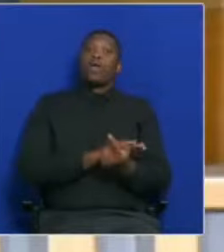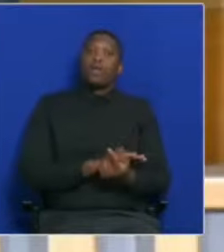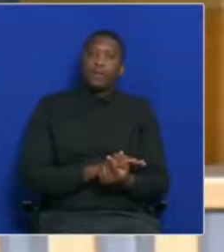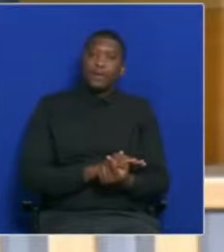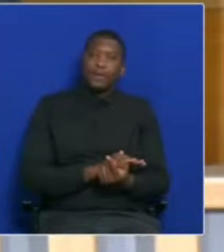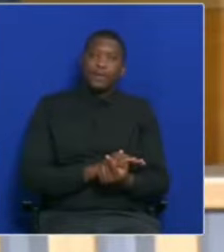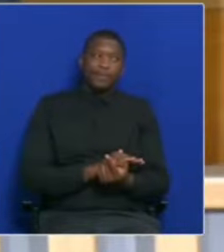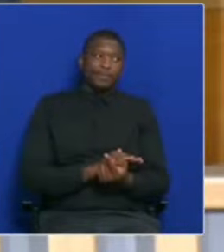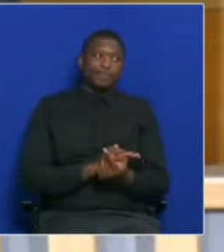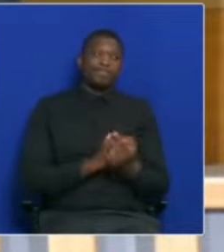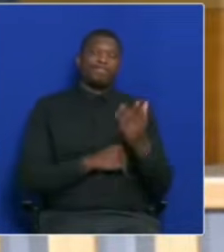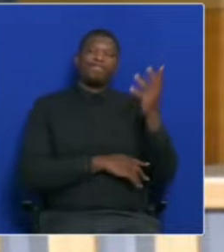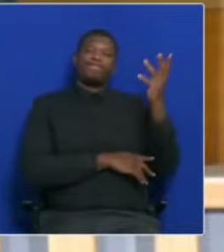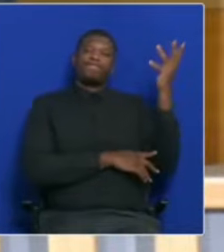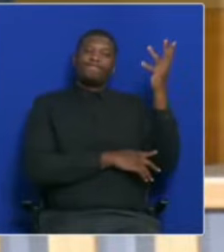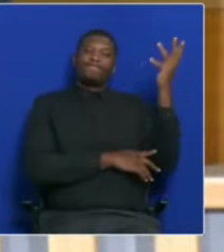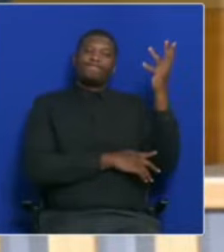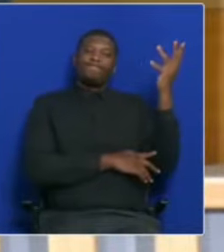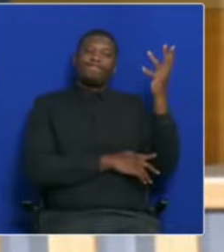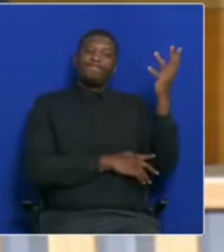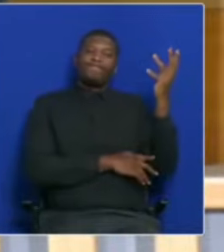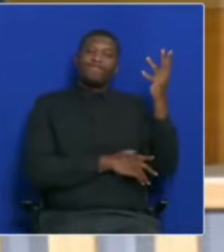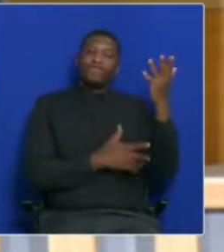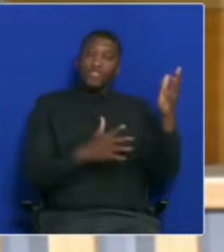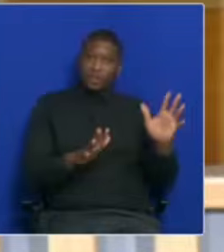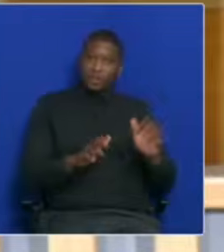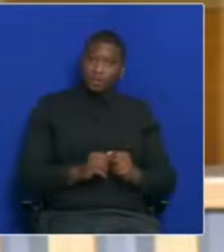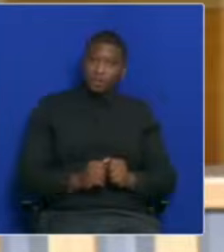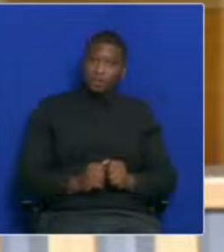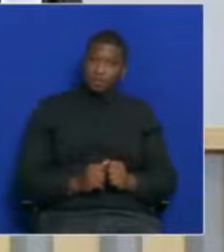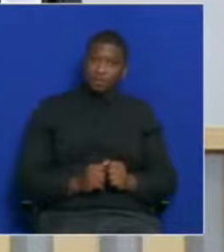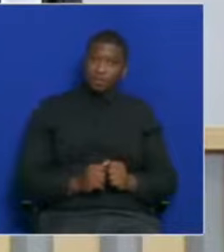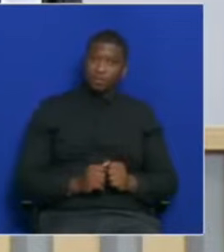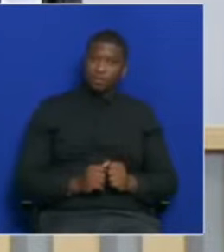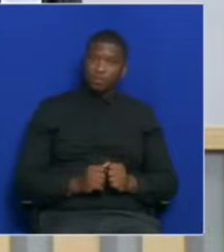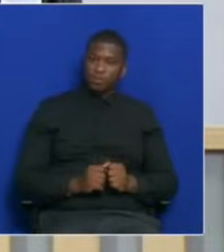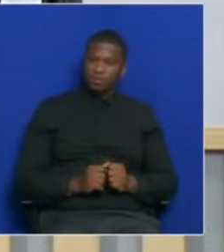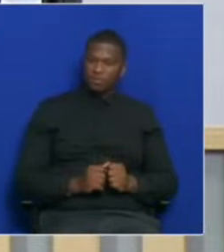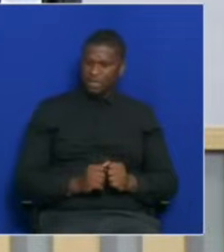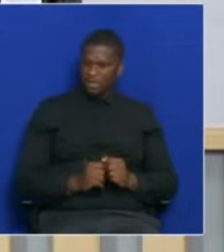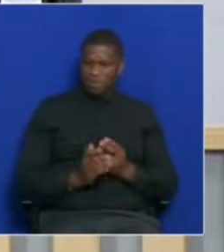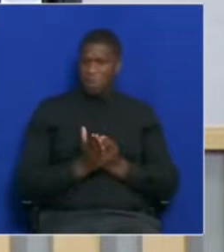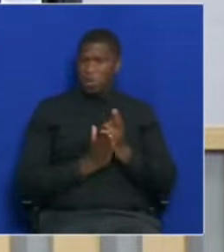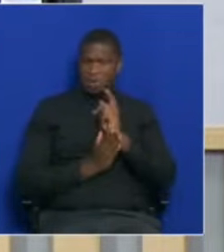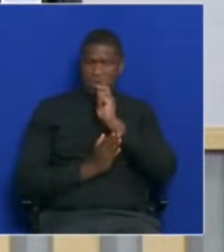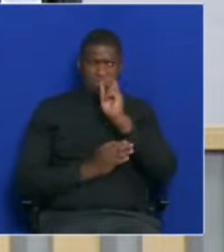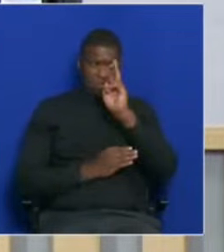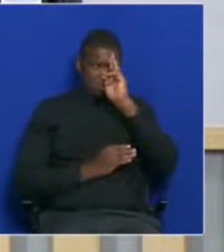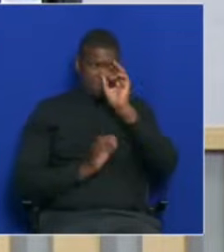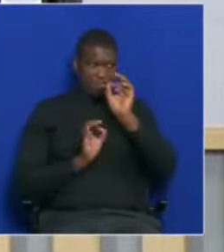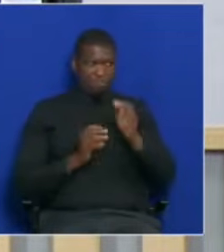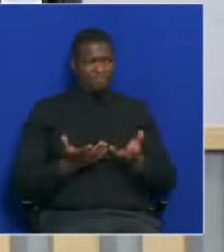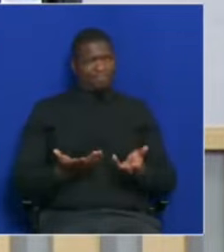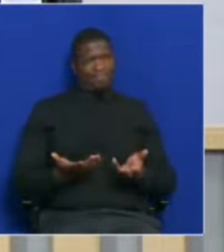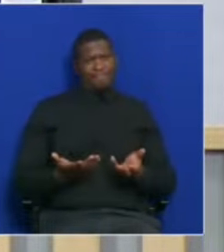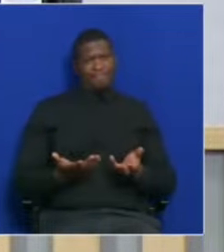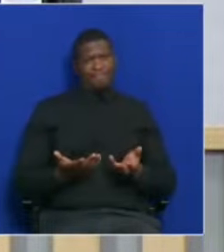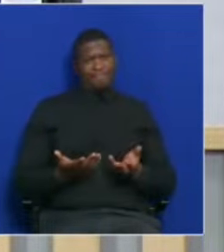presentation was made. I honestly don't recall that discussion